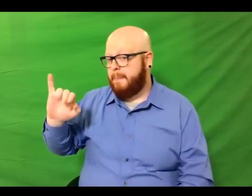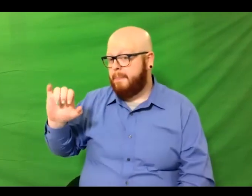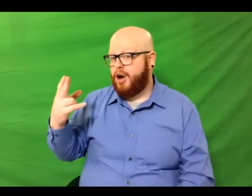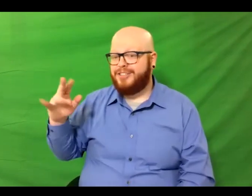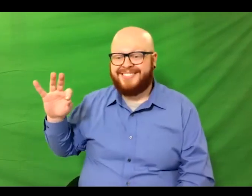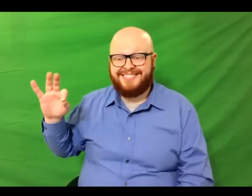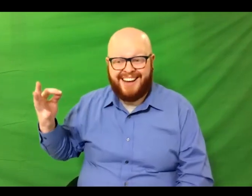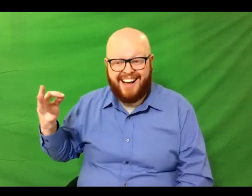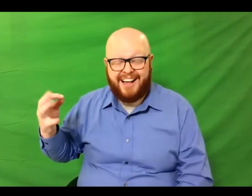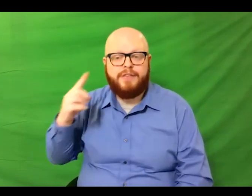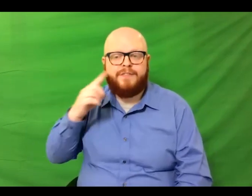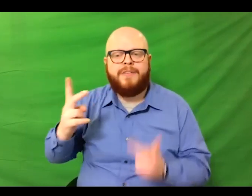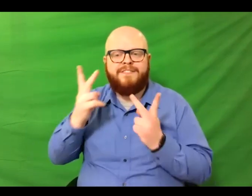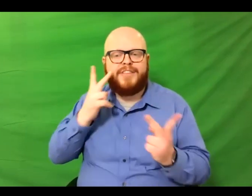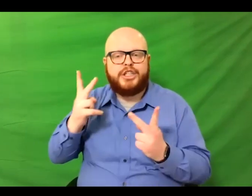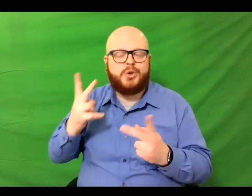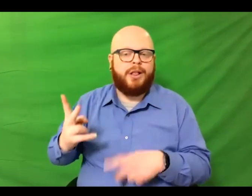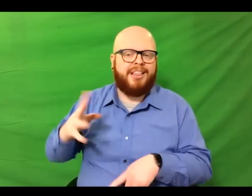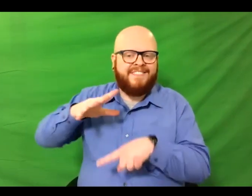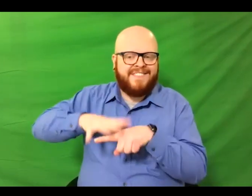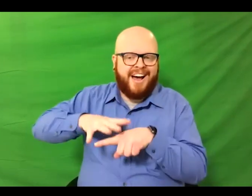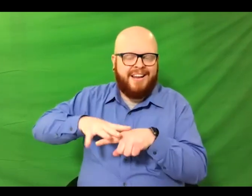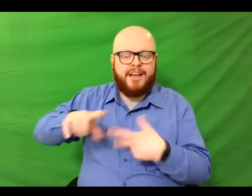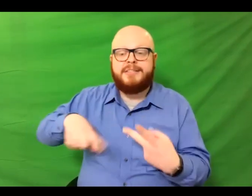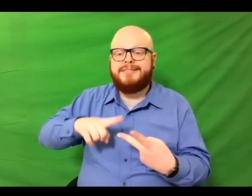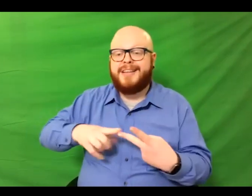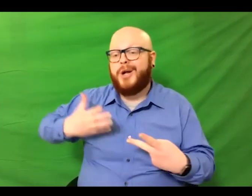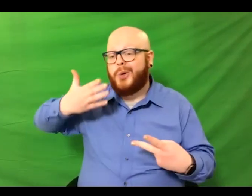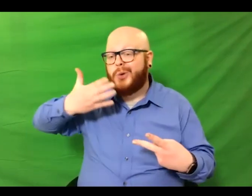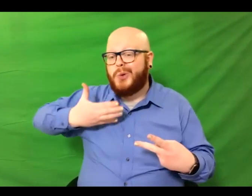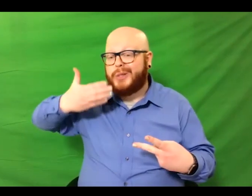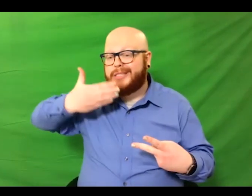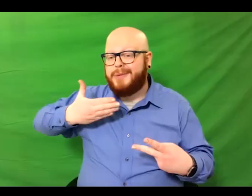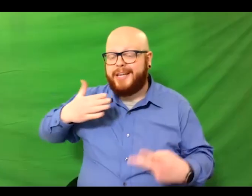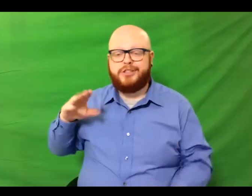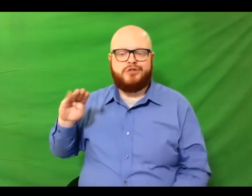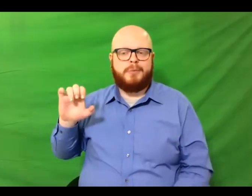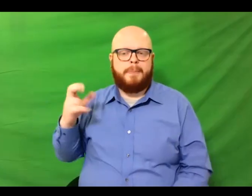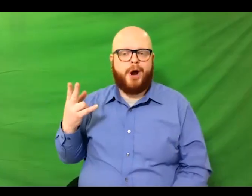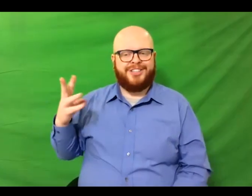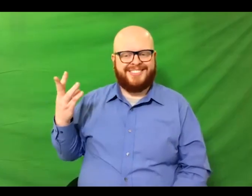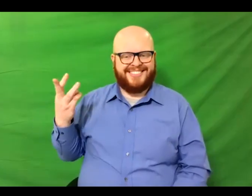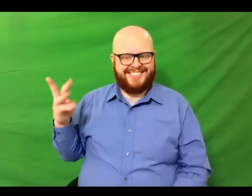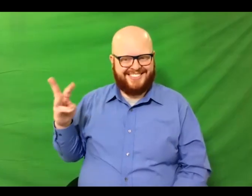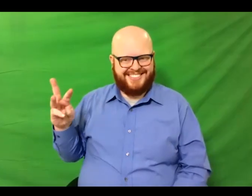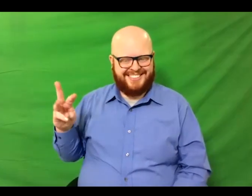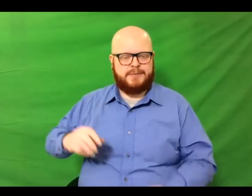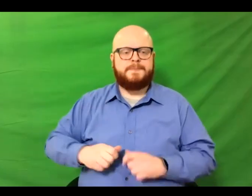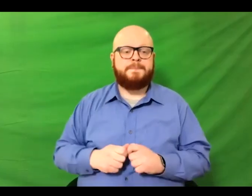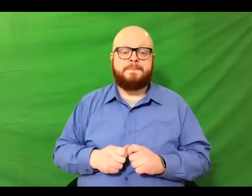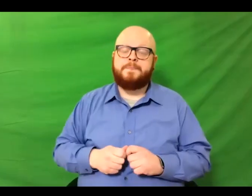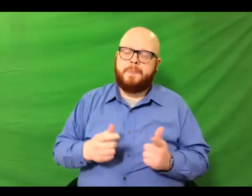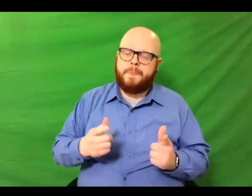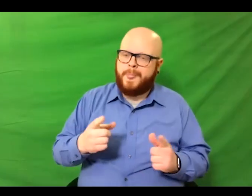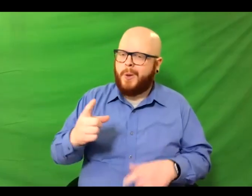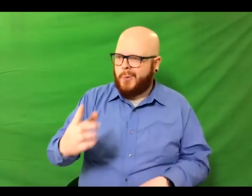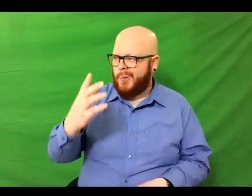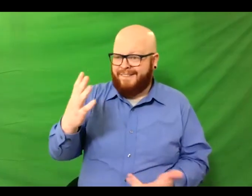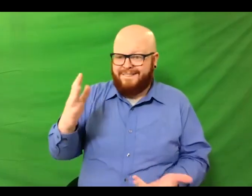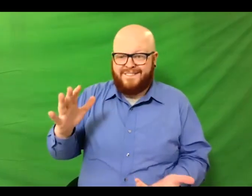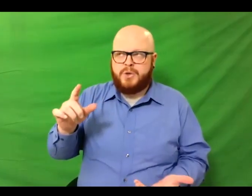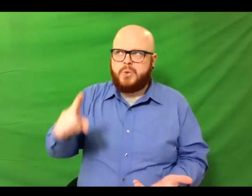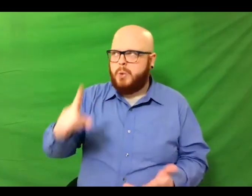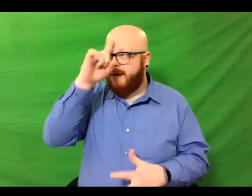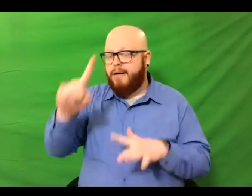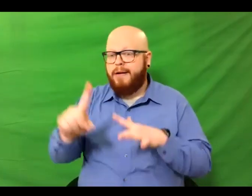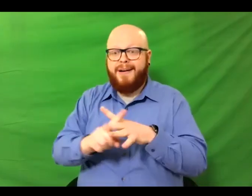in learning more about visual phonics, and also cued speech on March 16th. And also, as always, if you know of a topic or a presenter that you would